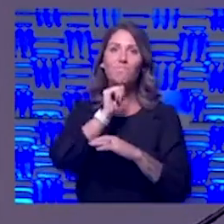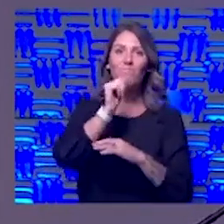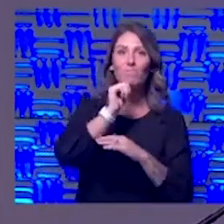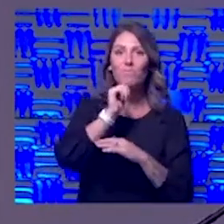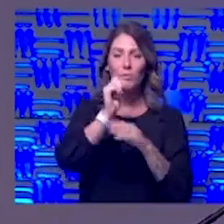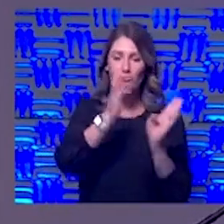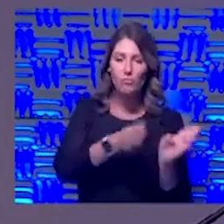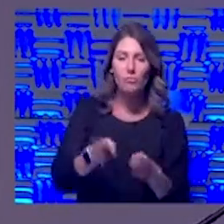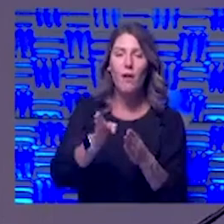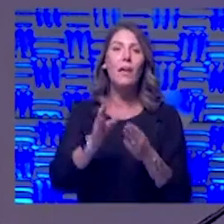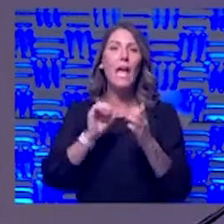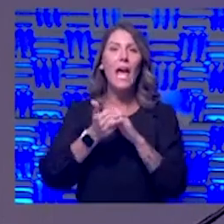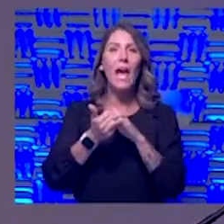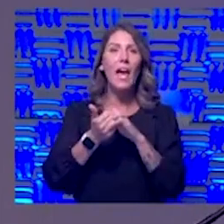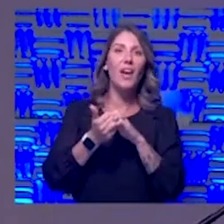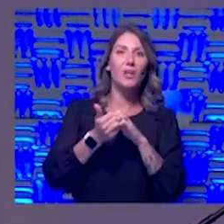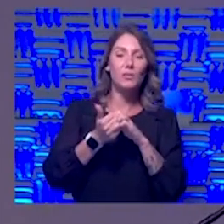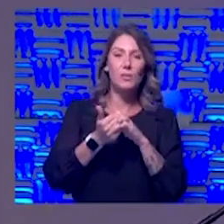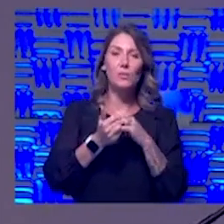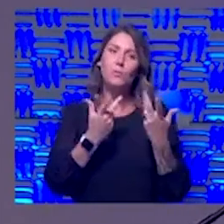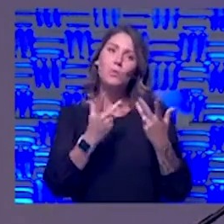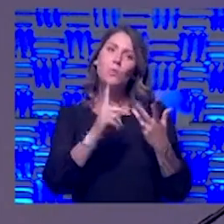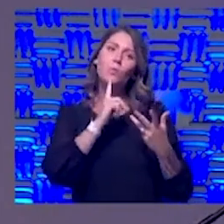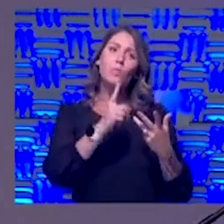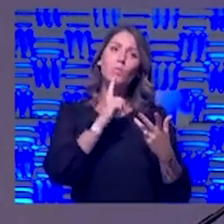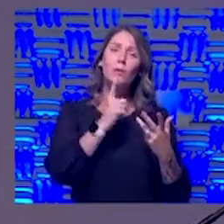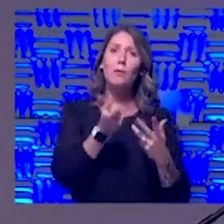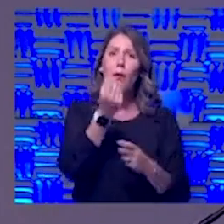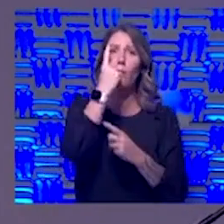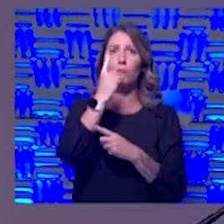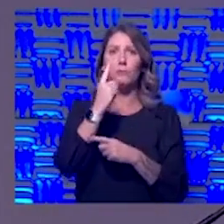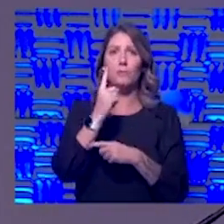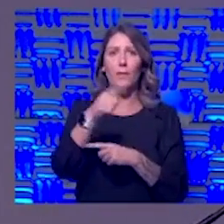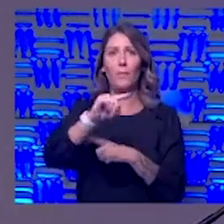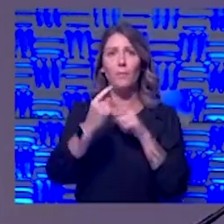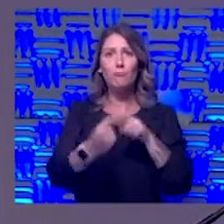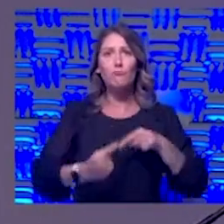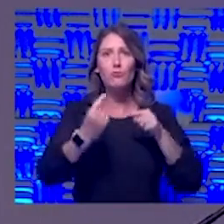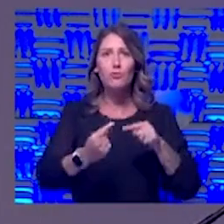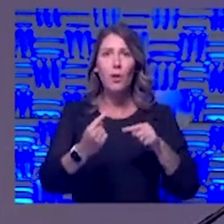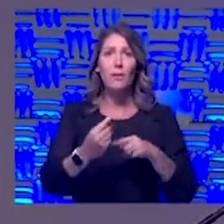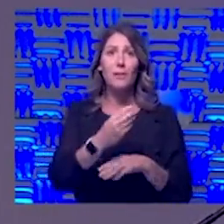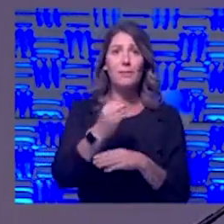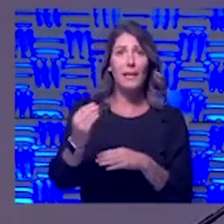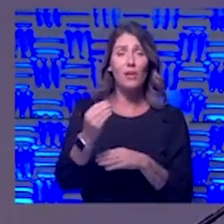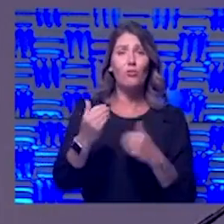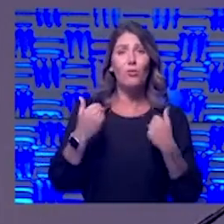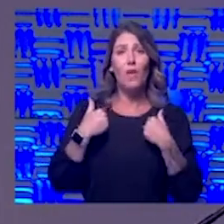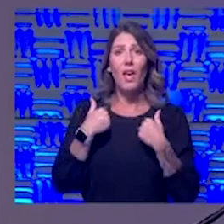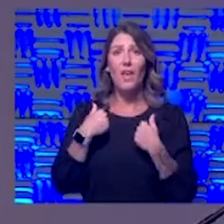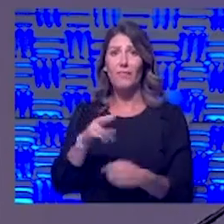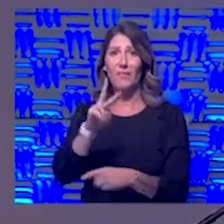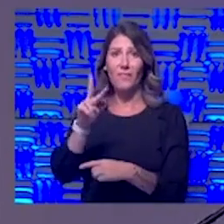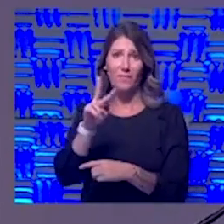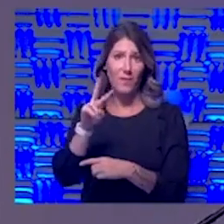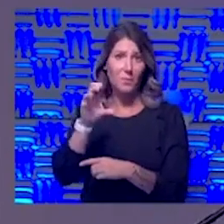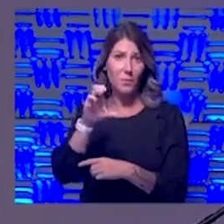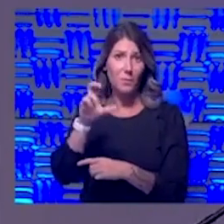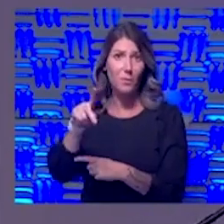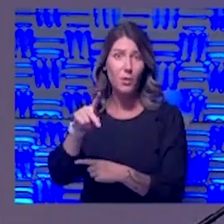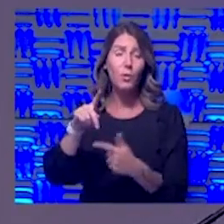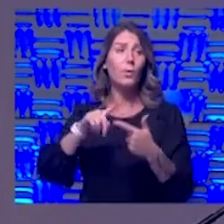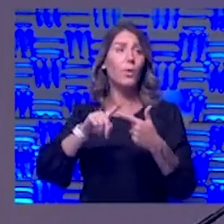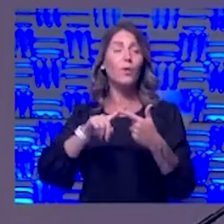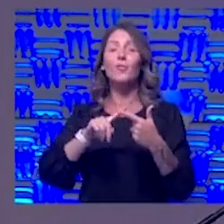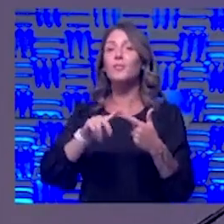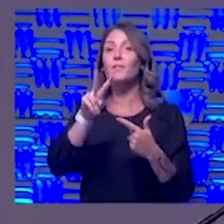to deal with the struggles. And so there are Veterans Community Project, there's